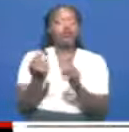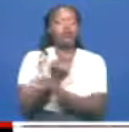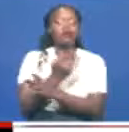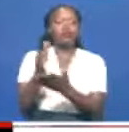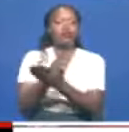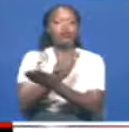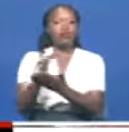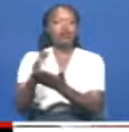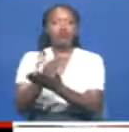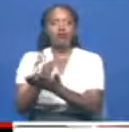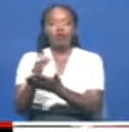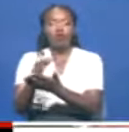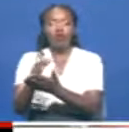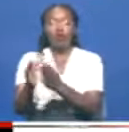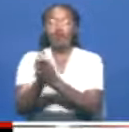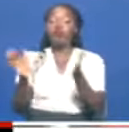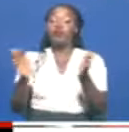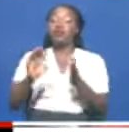vast county.